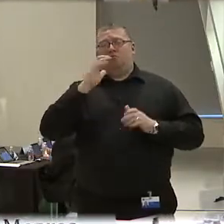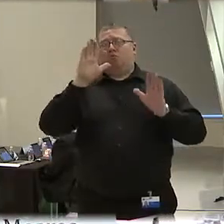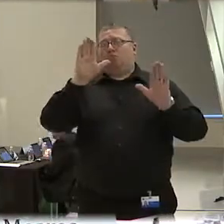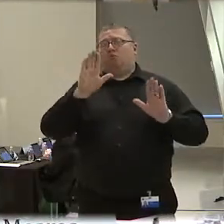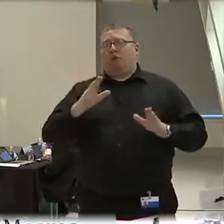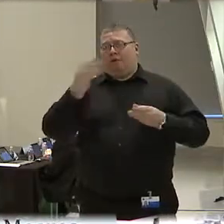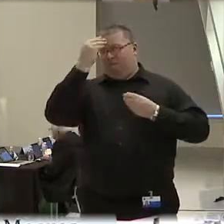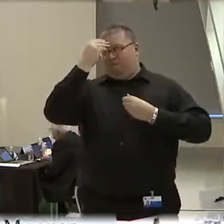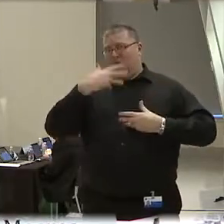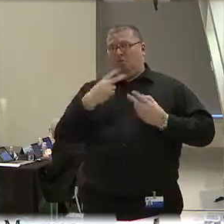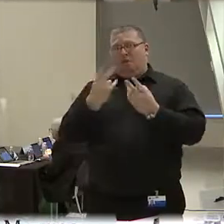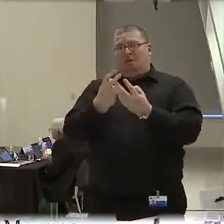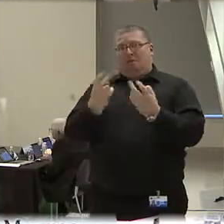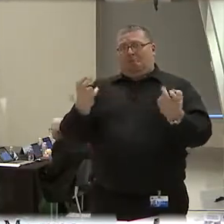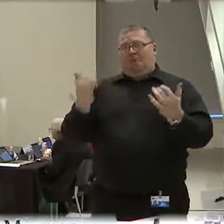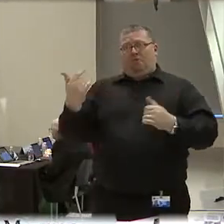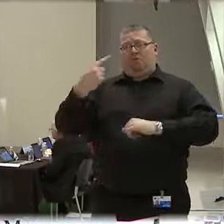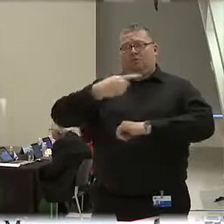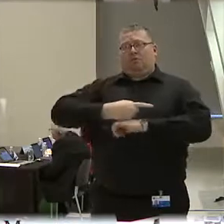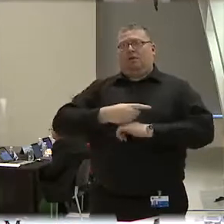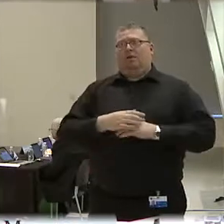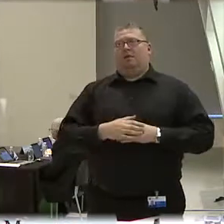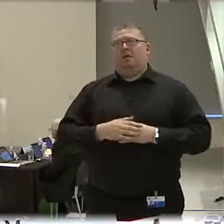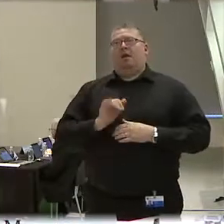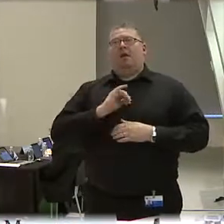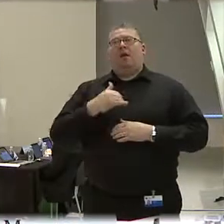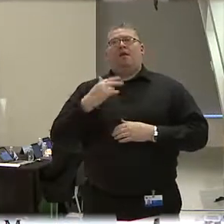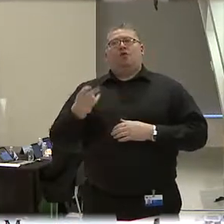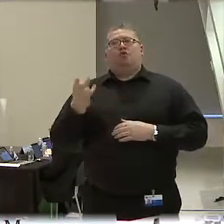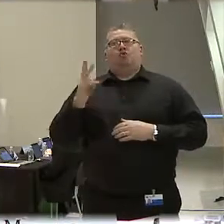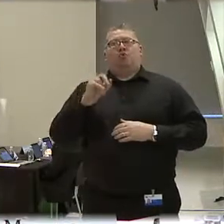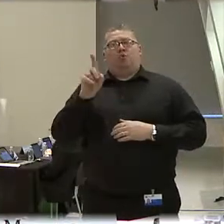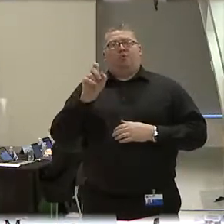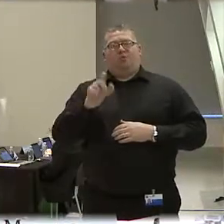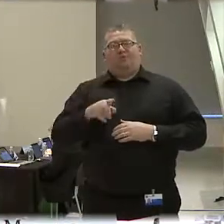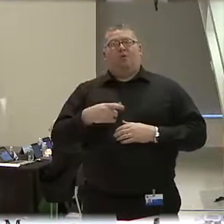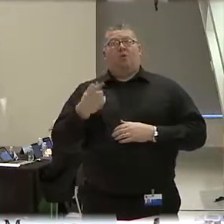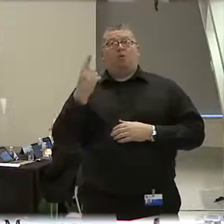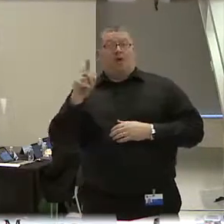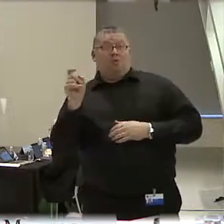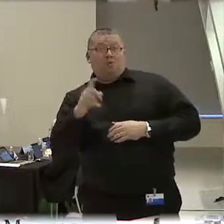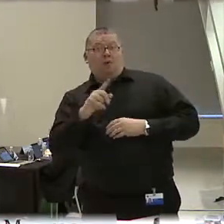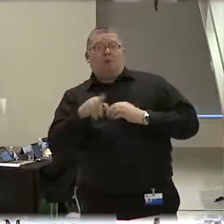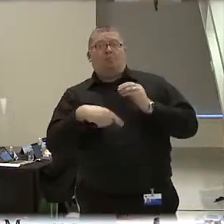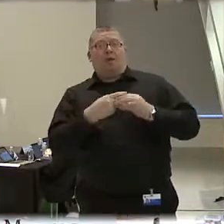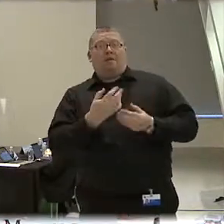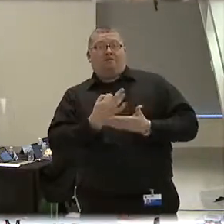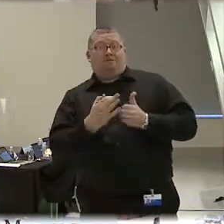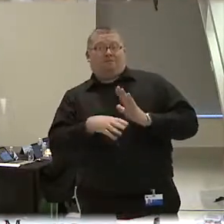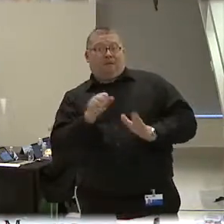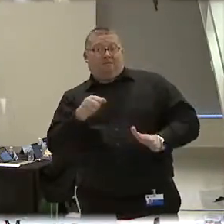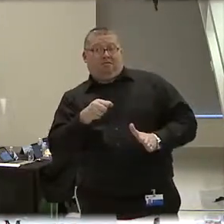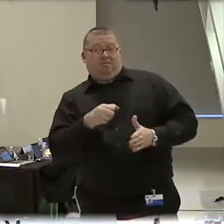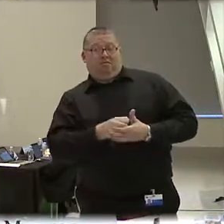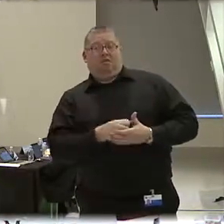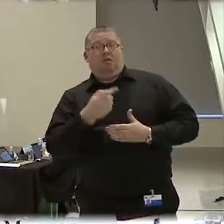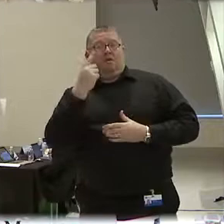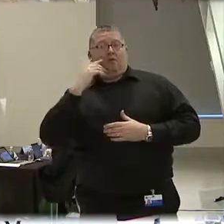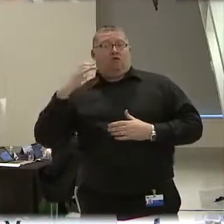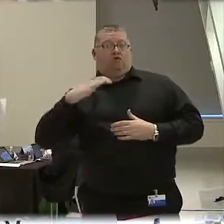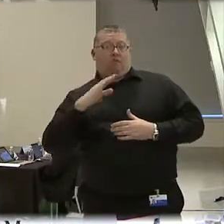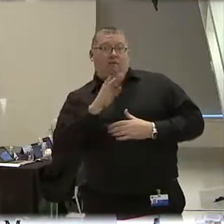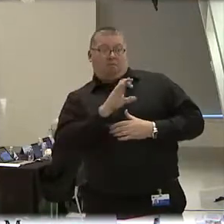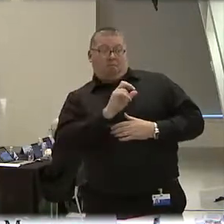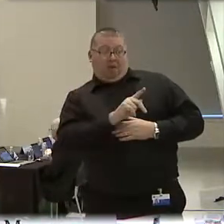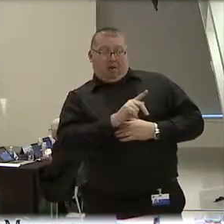panel of the day. I have two questions. One question about funding for Chief Beck and